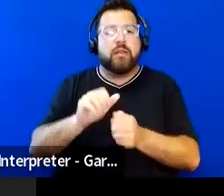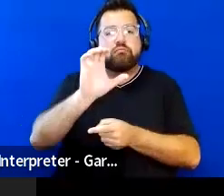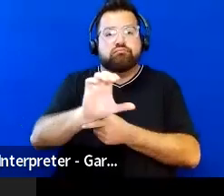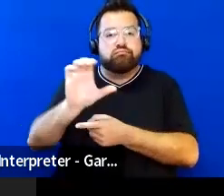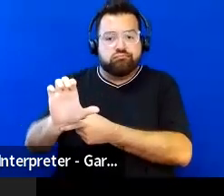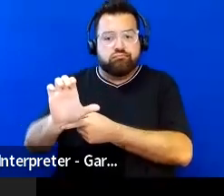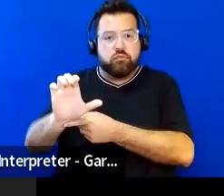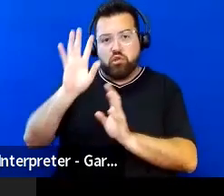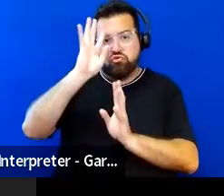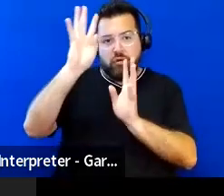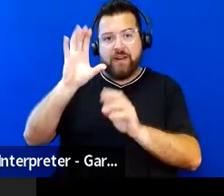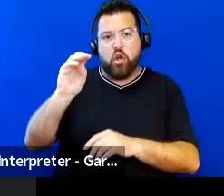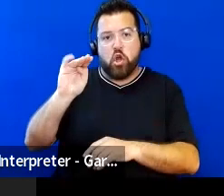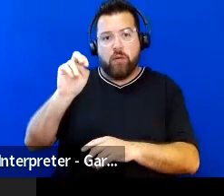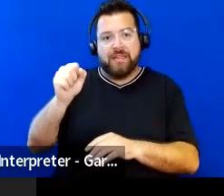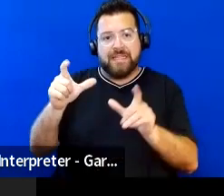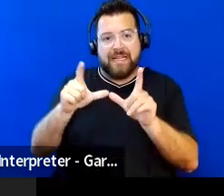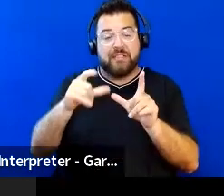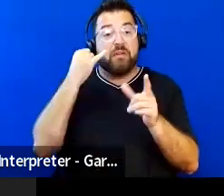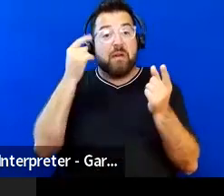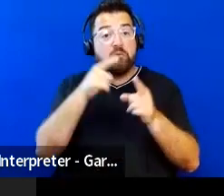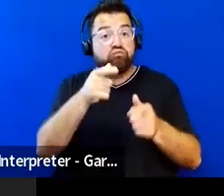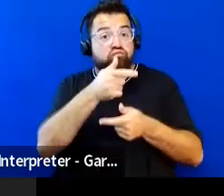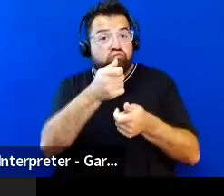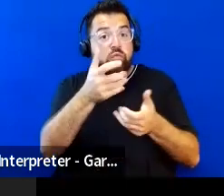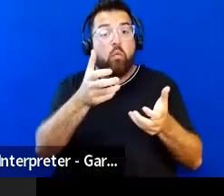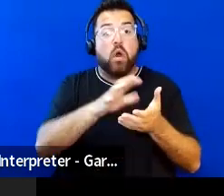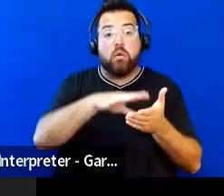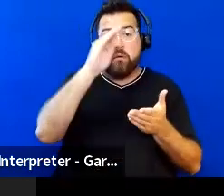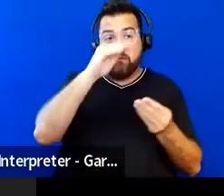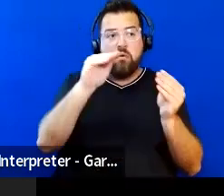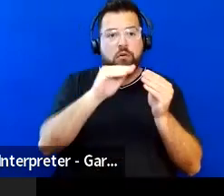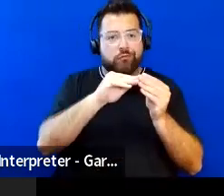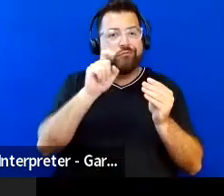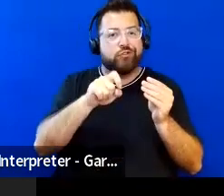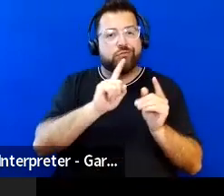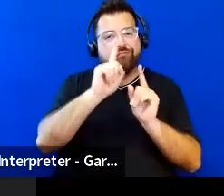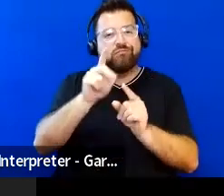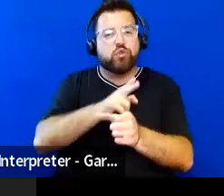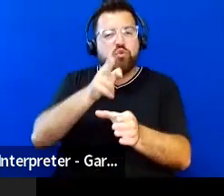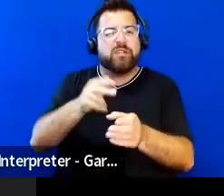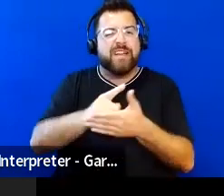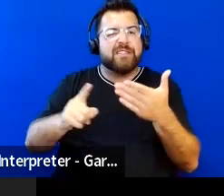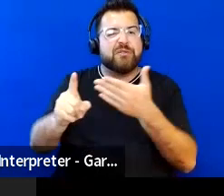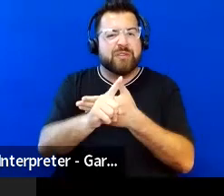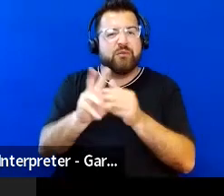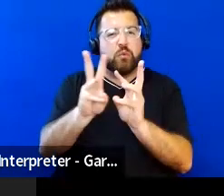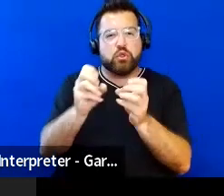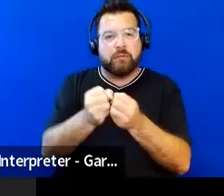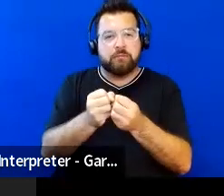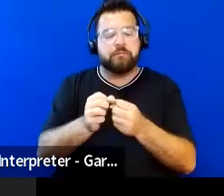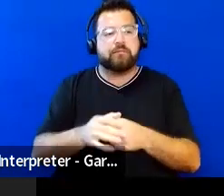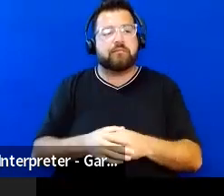licensing details. So if you're interested in learning more about this, then that's the one that you should check out. But they do have